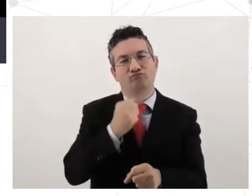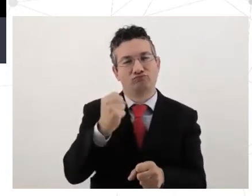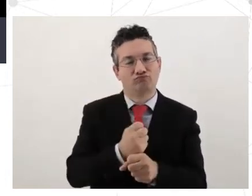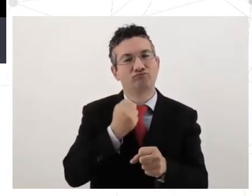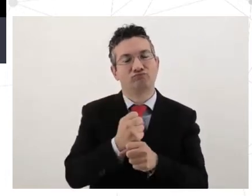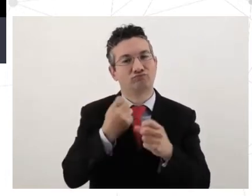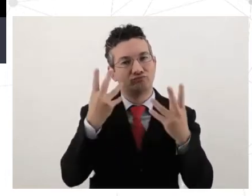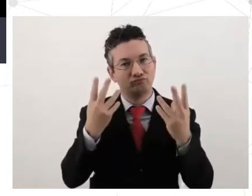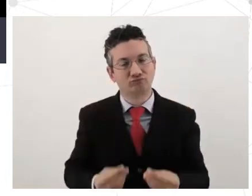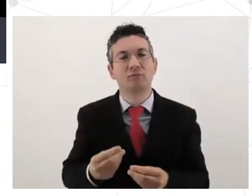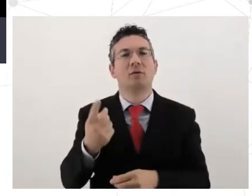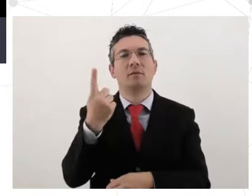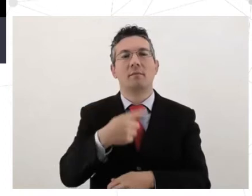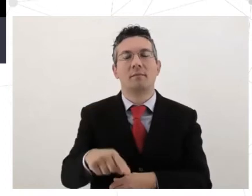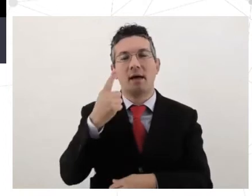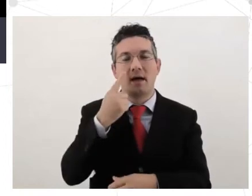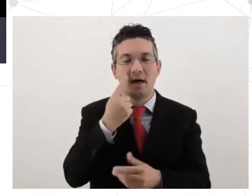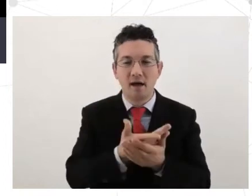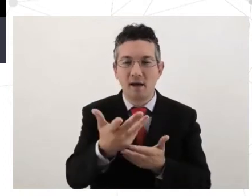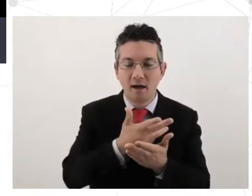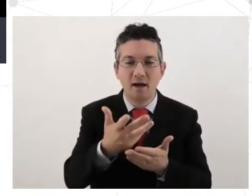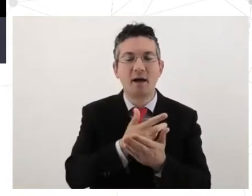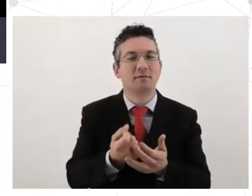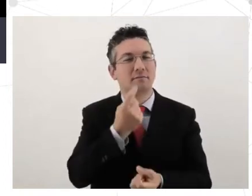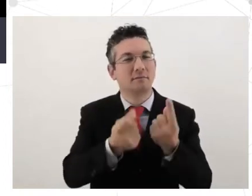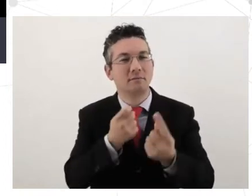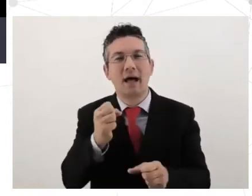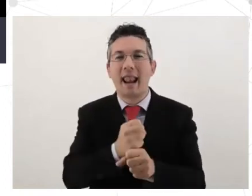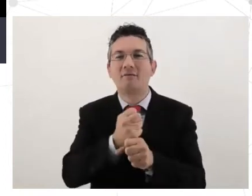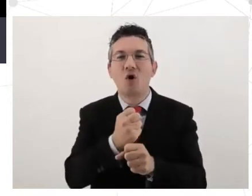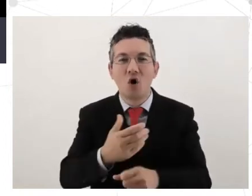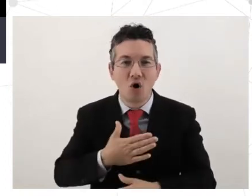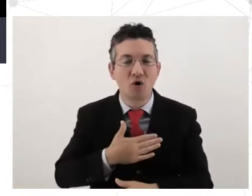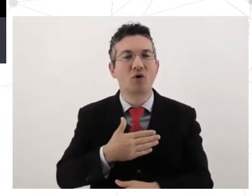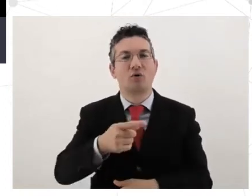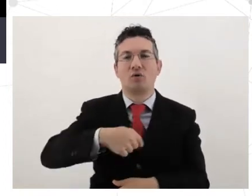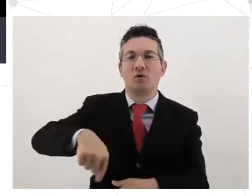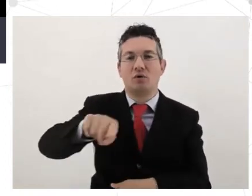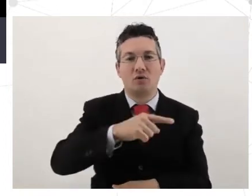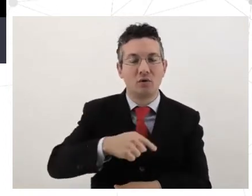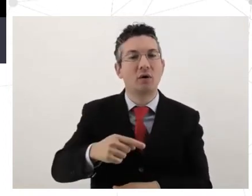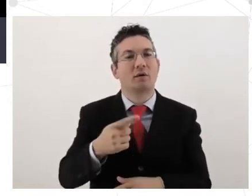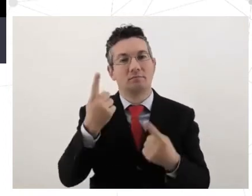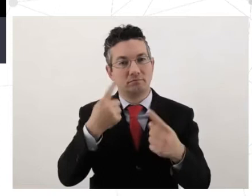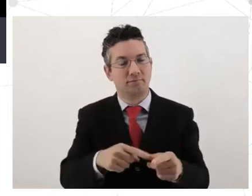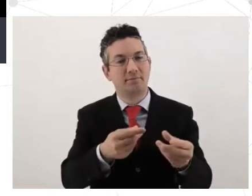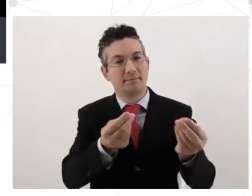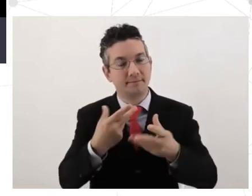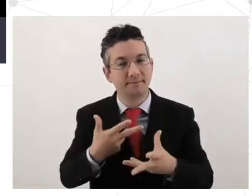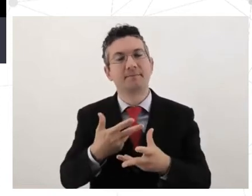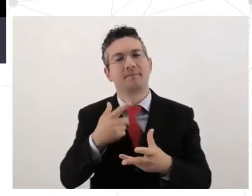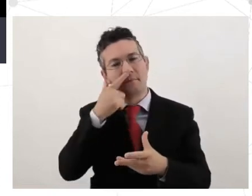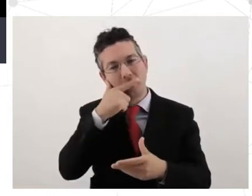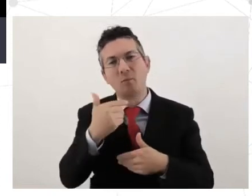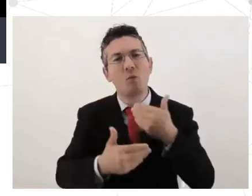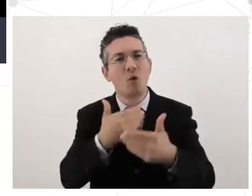a lot of inspiring and useful information there. The areas of focus we've worked on mostly sharing stories and insights from our work